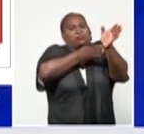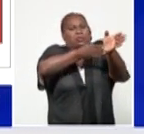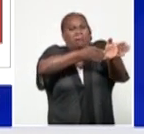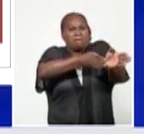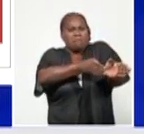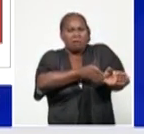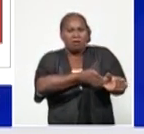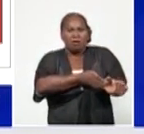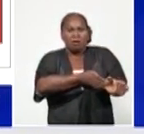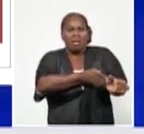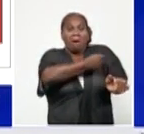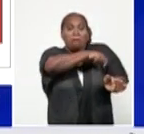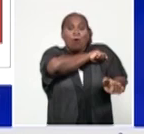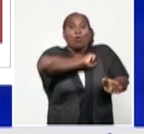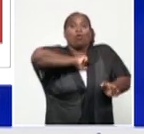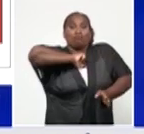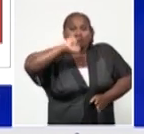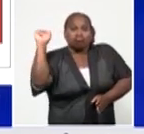2 weeks.